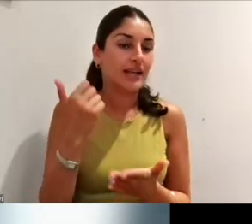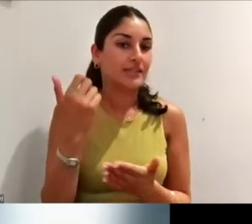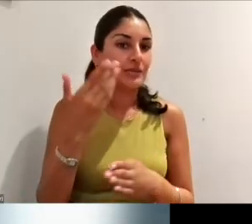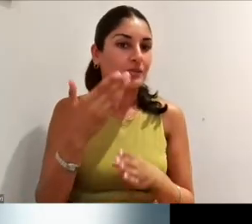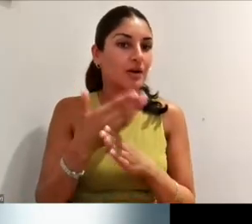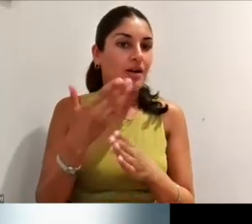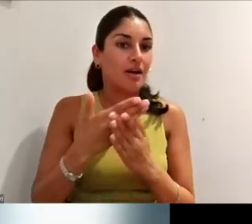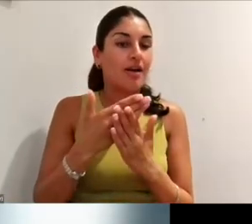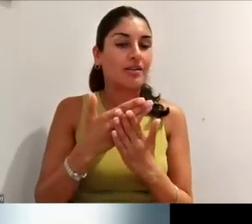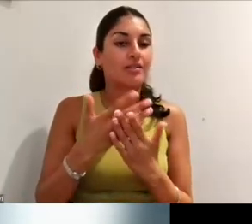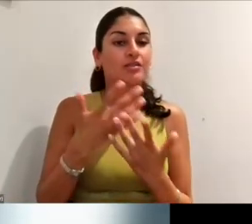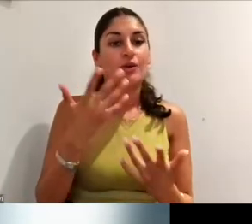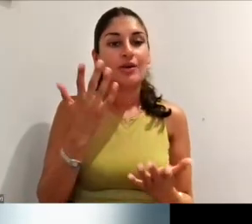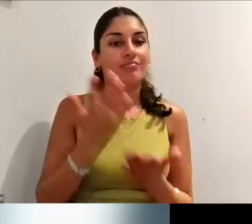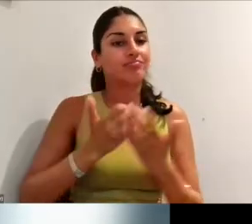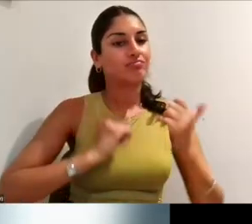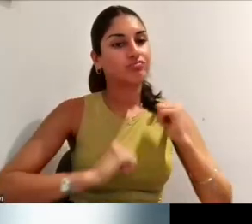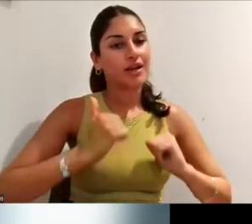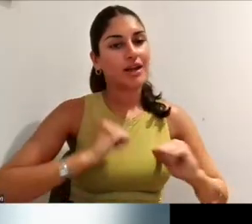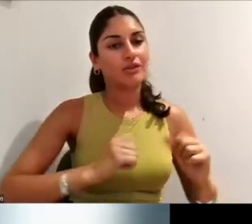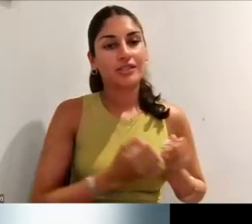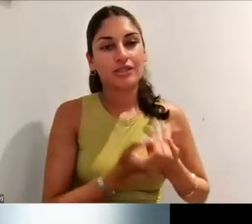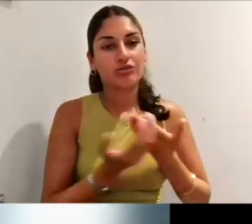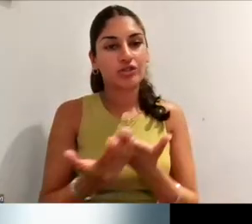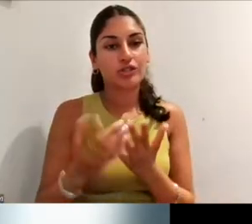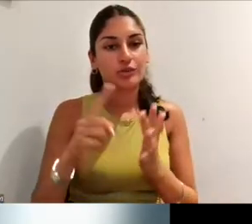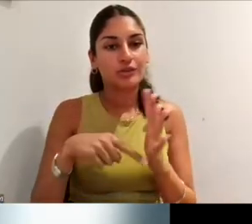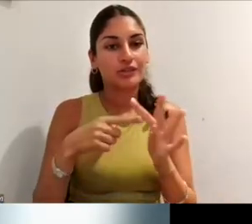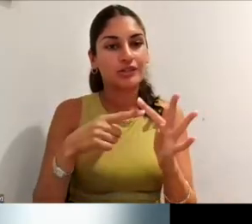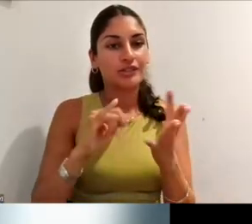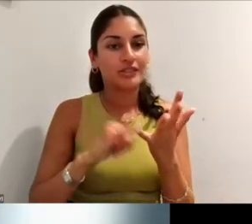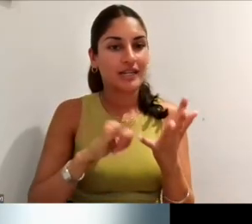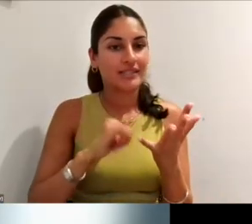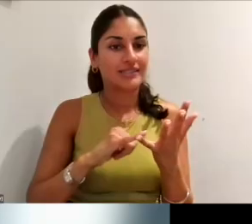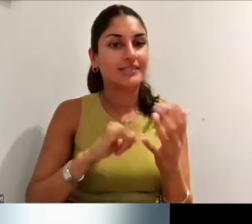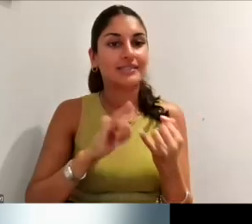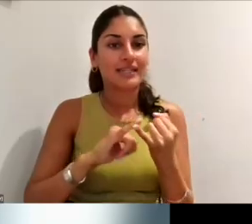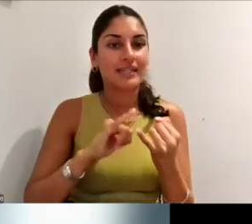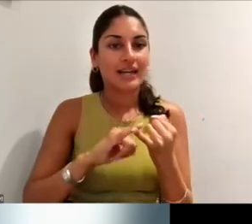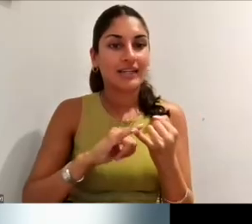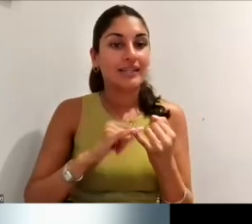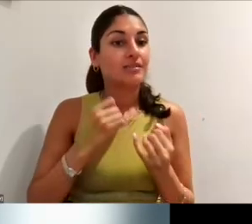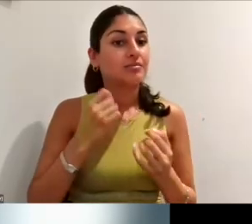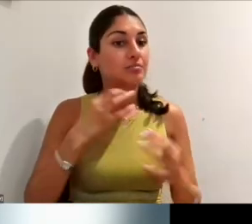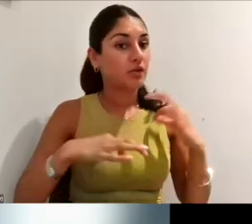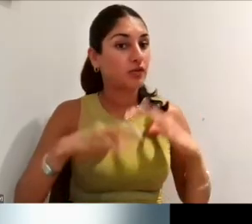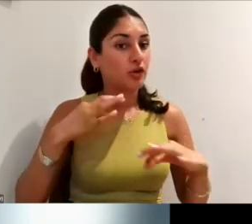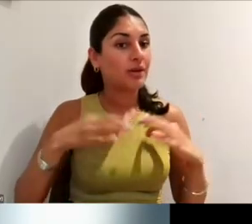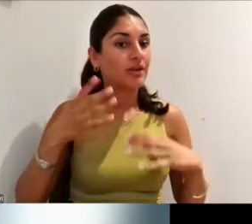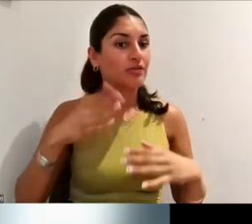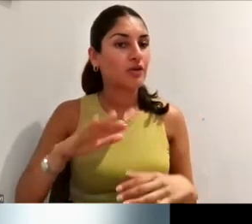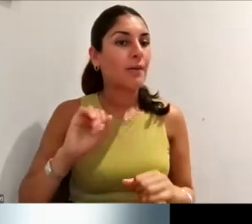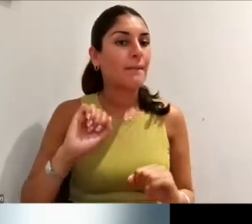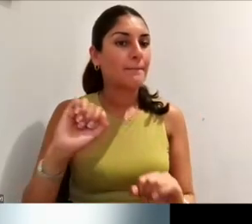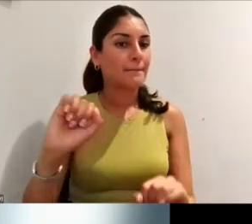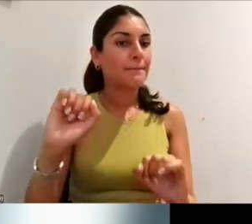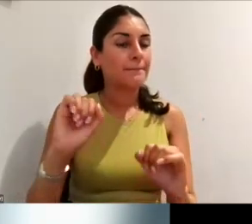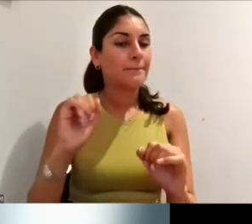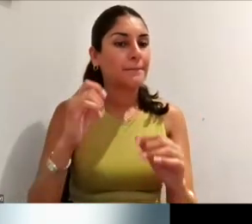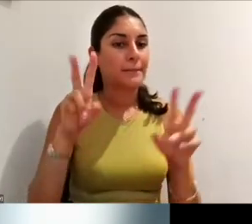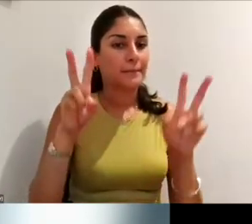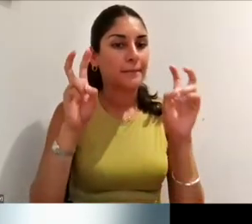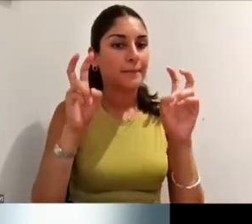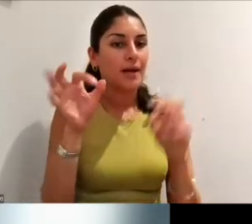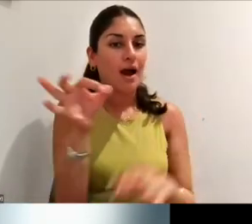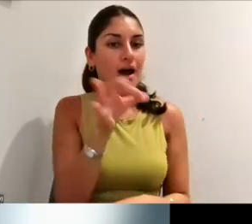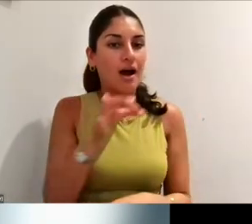really proud to introduce today the wonderful Jess Senanayake performing from the Island Time. And